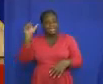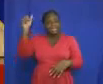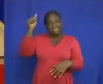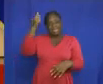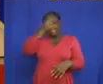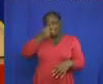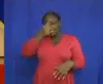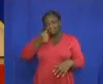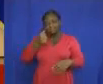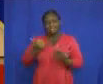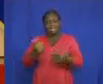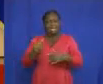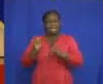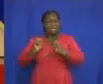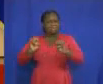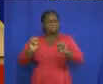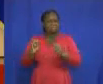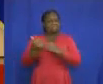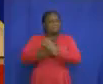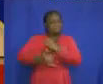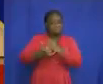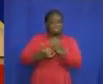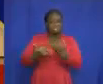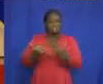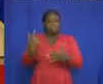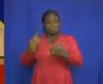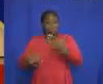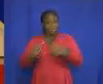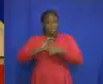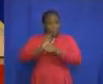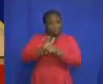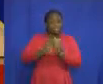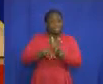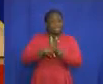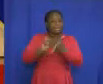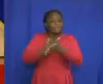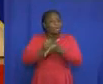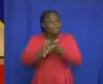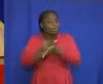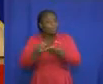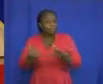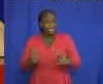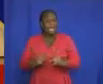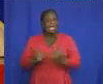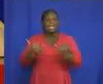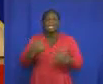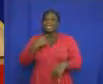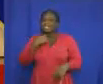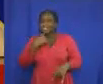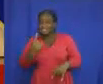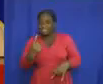nation's rapid and sustained post-COVID economic recovery, and have pre-recorded this